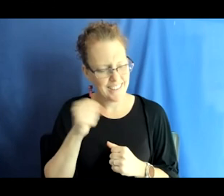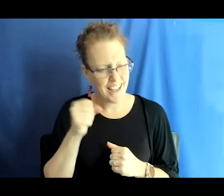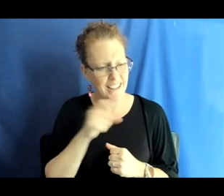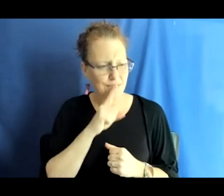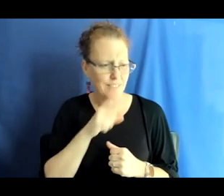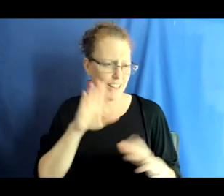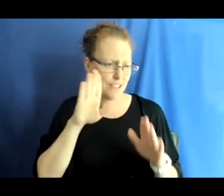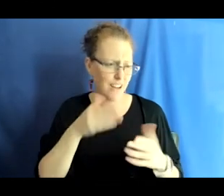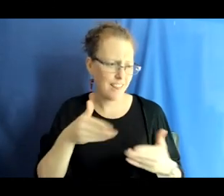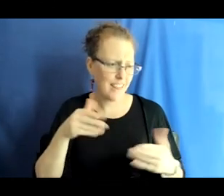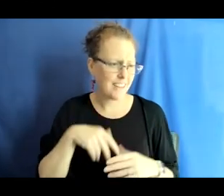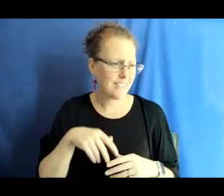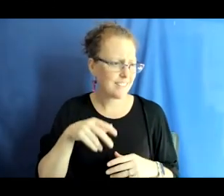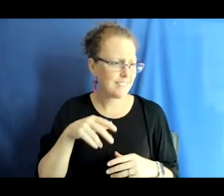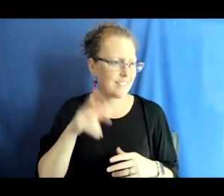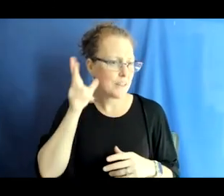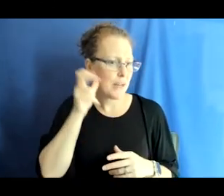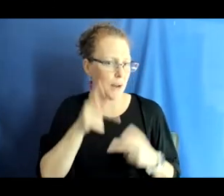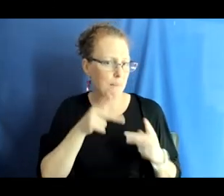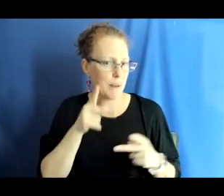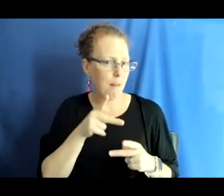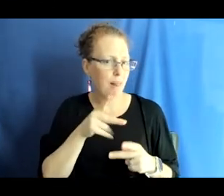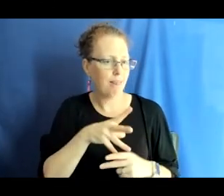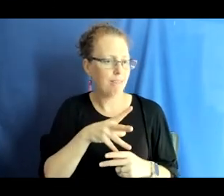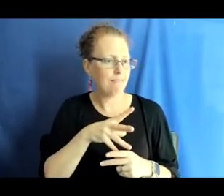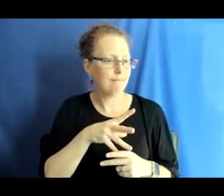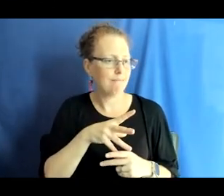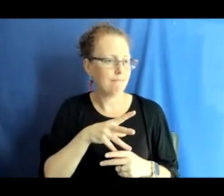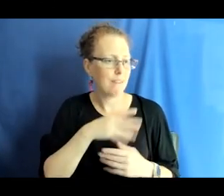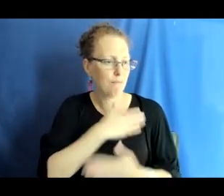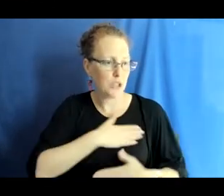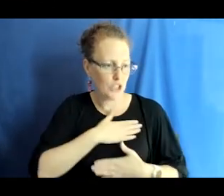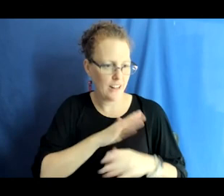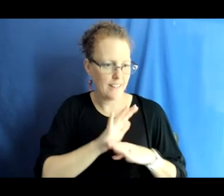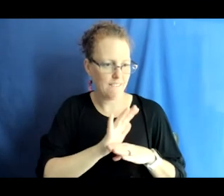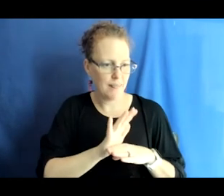really great thing to hear people receive your film that way. It really is. So thank you. Yeah.